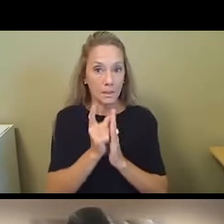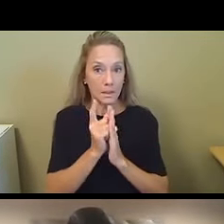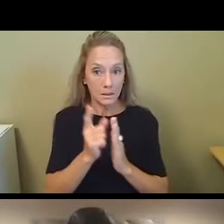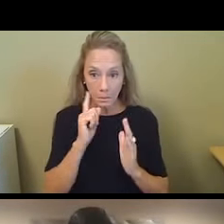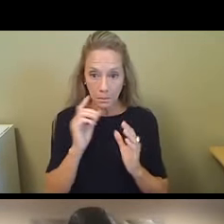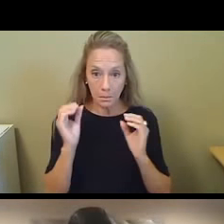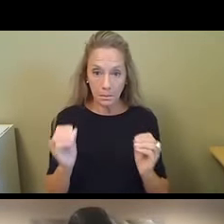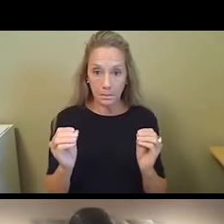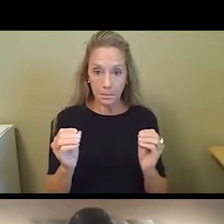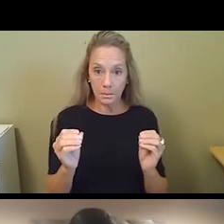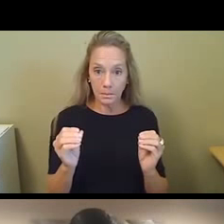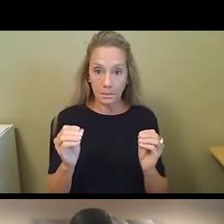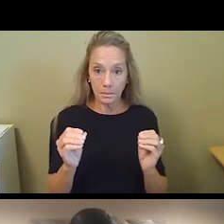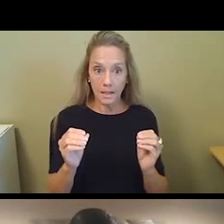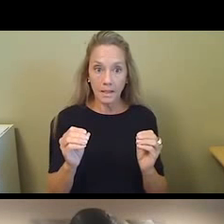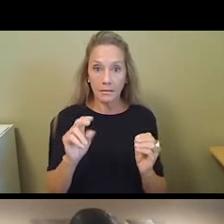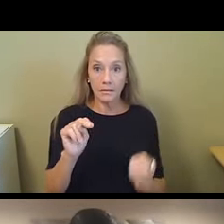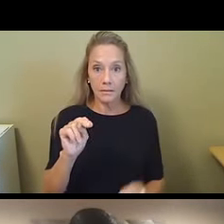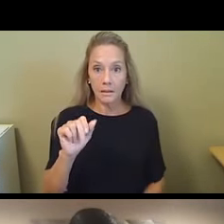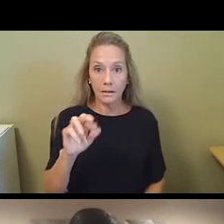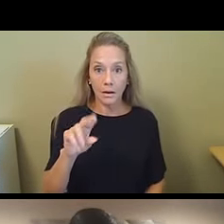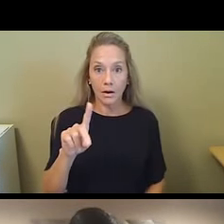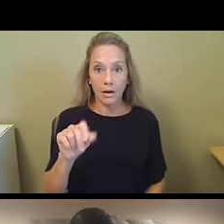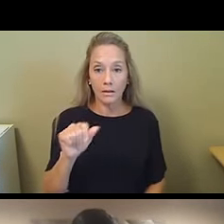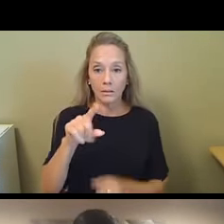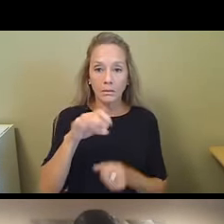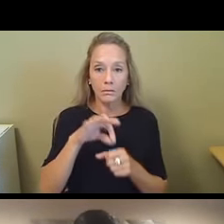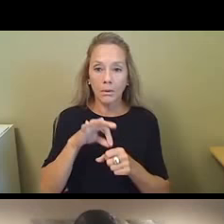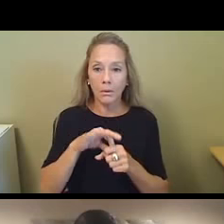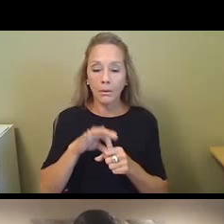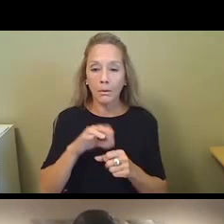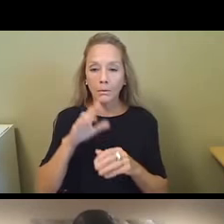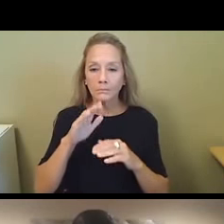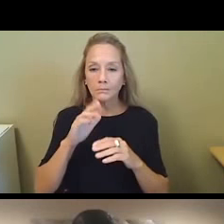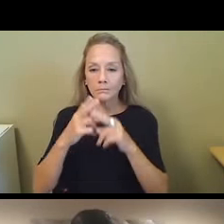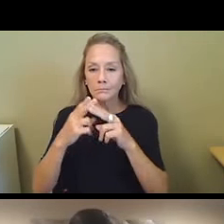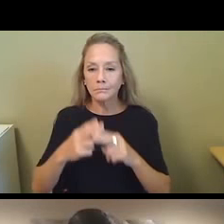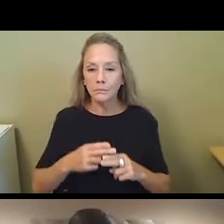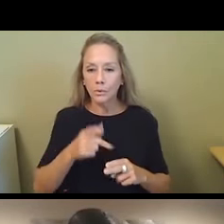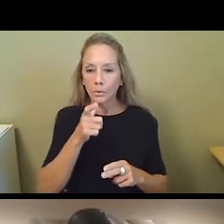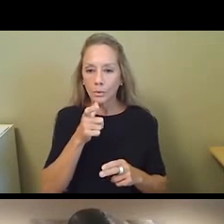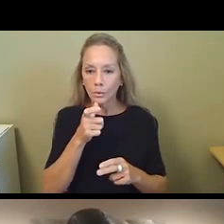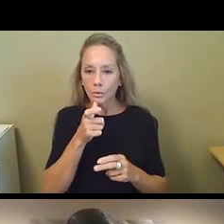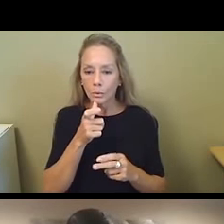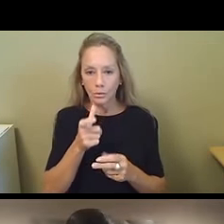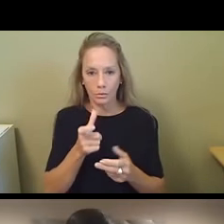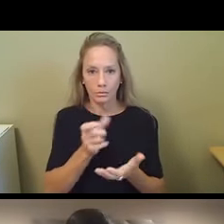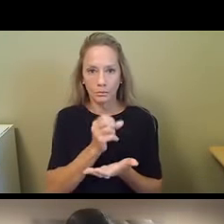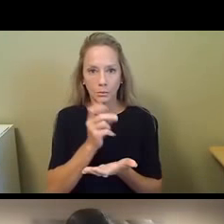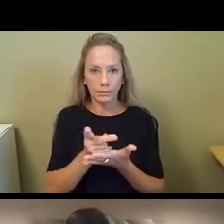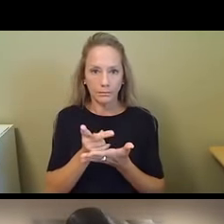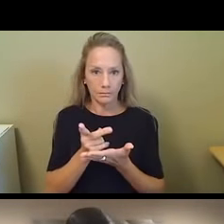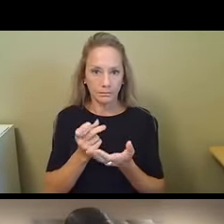not, Narda, if you will go through a roll call vote for us for approval of the minutes.